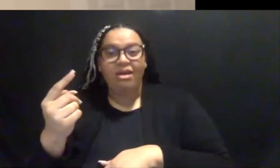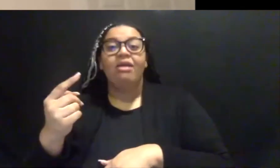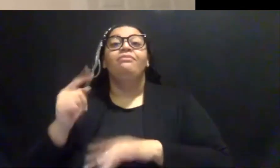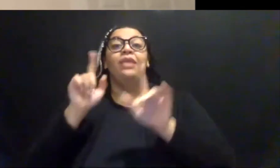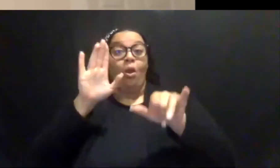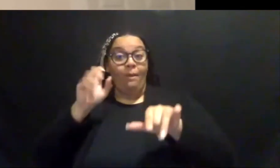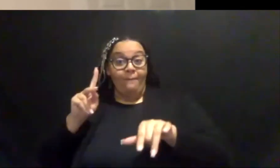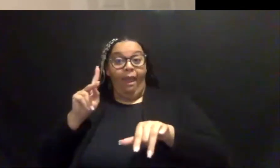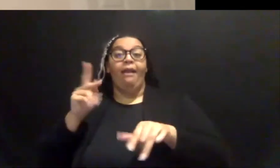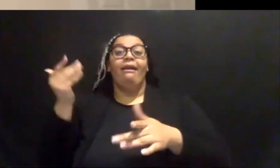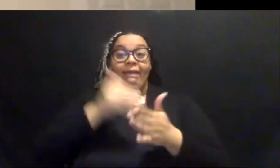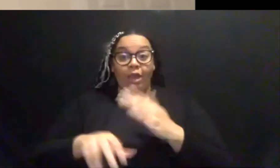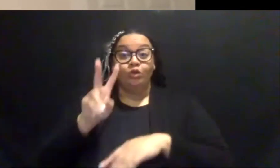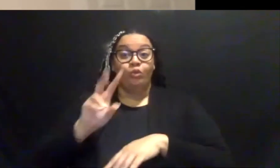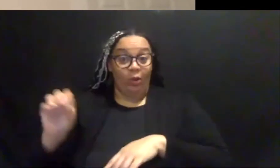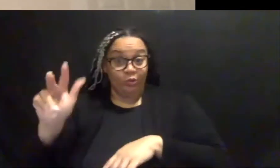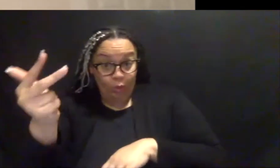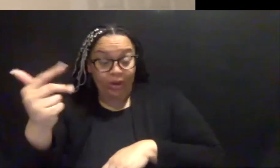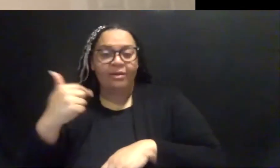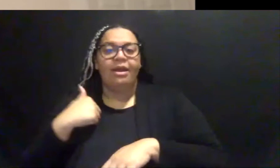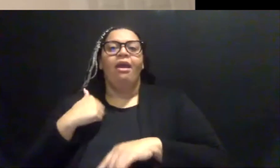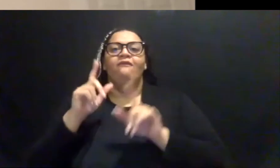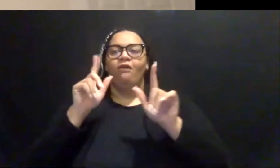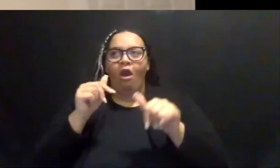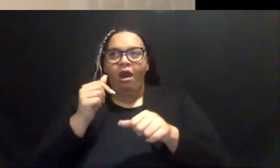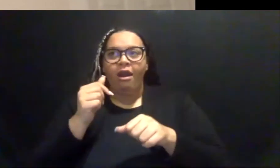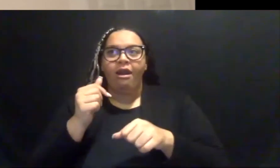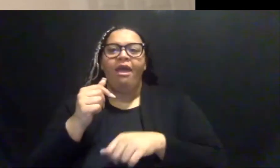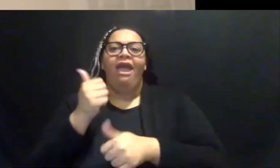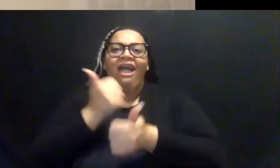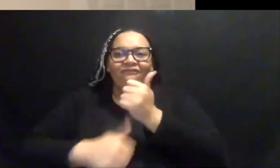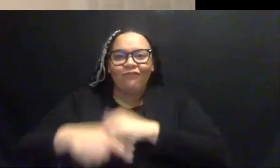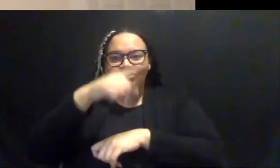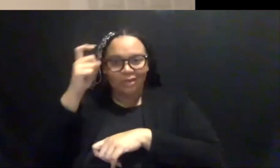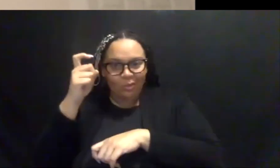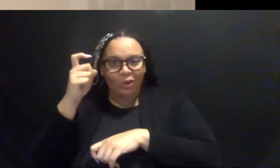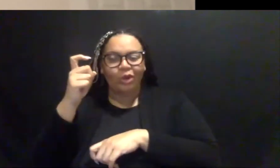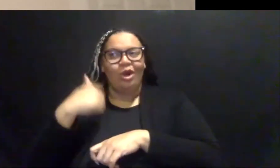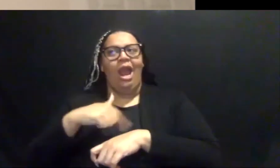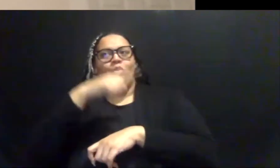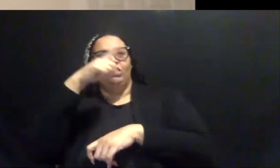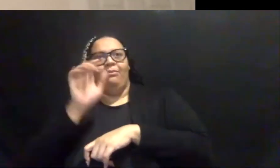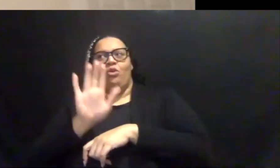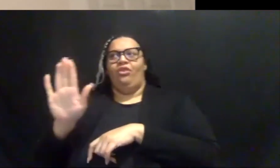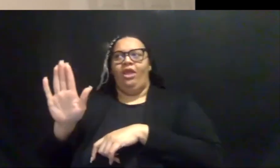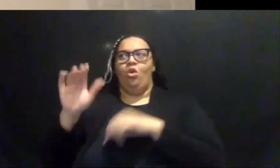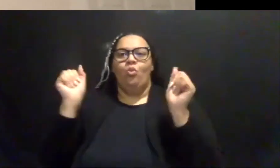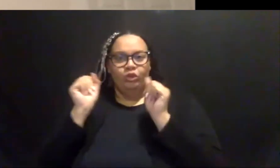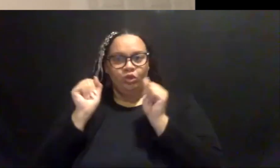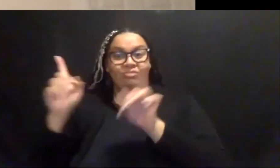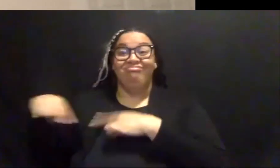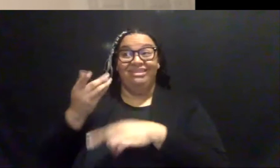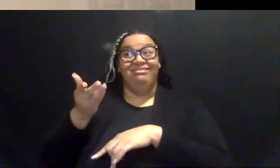back starting again in 2003. And I've been back every summer. So our summer, their winter since then. And